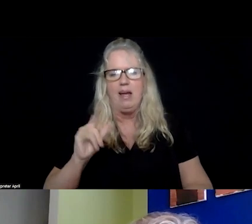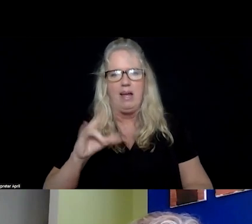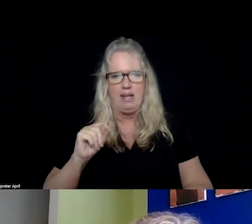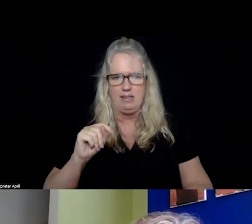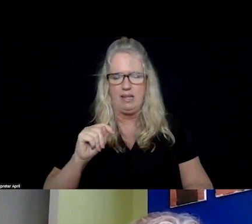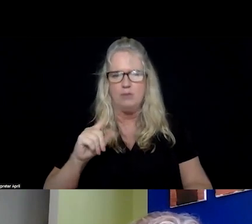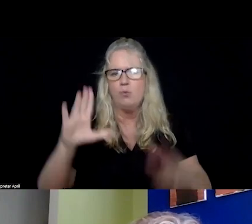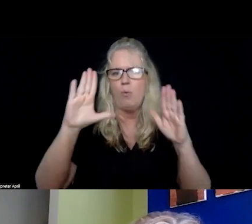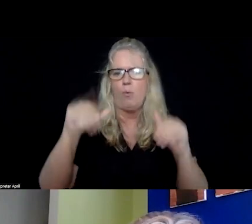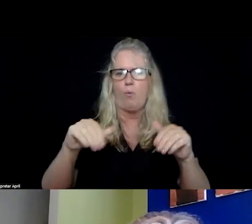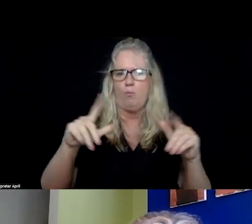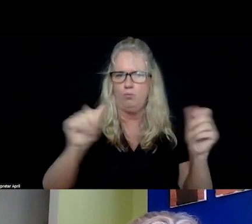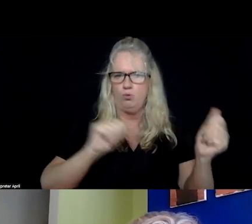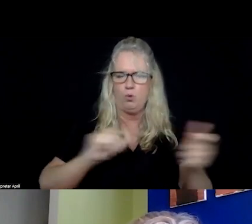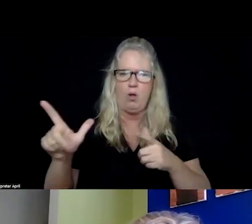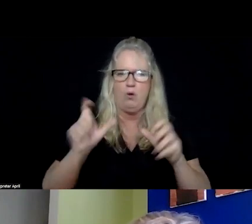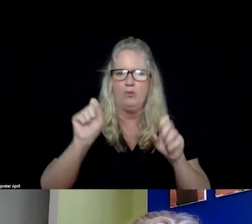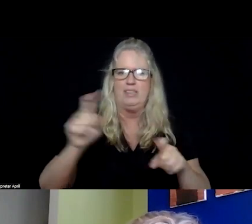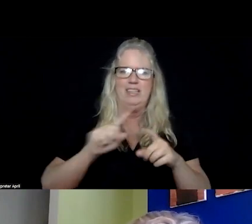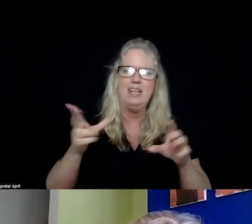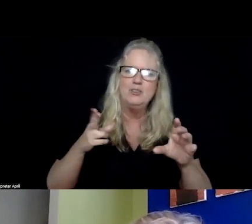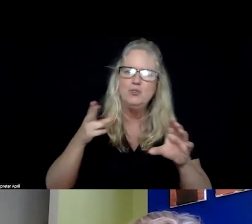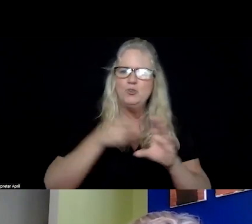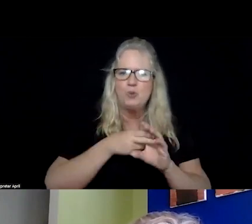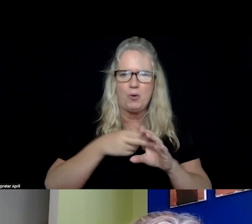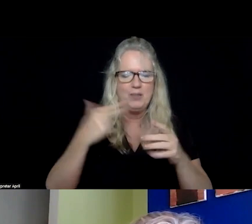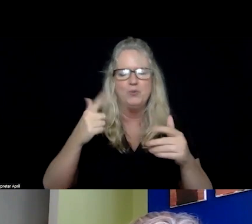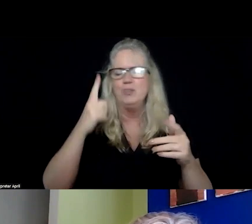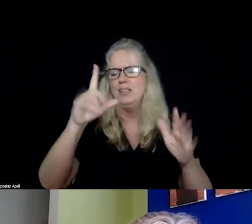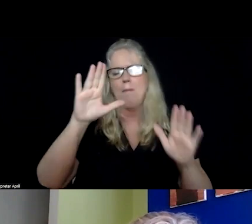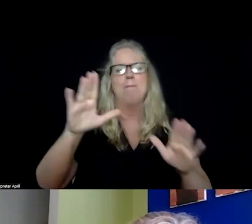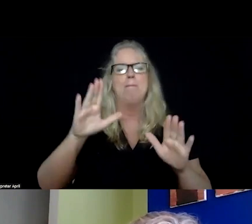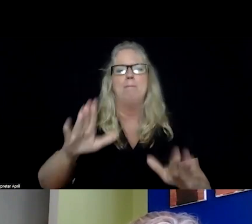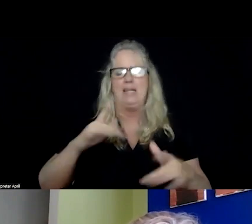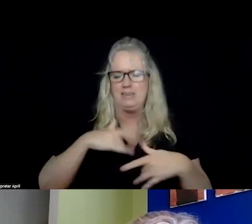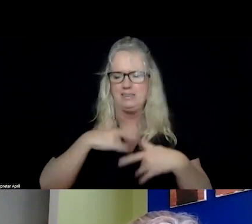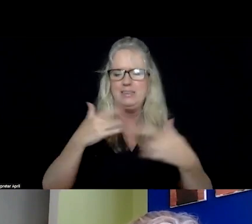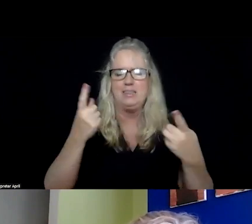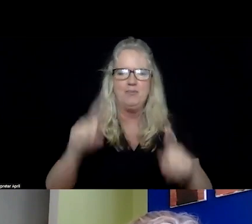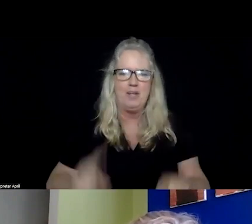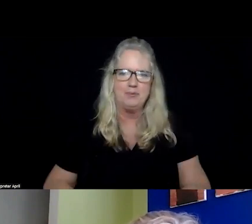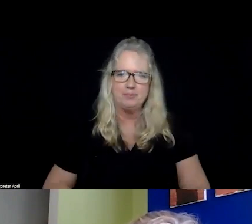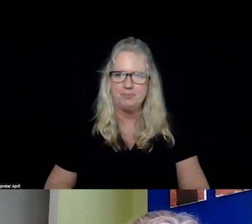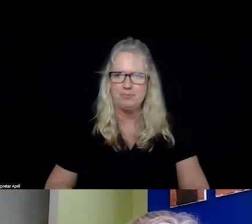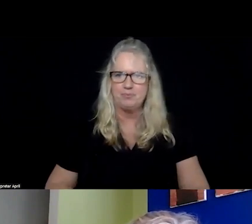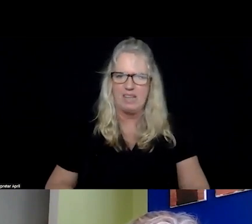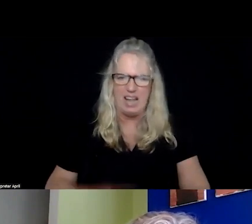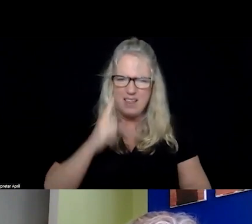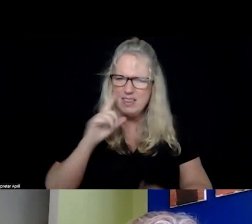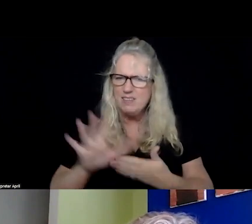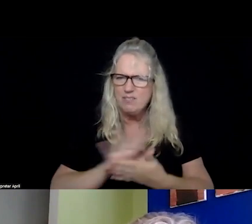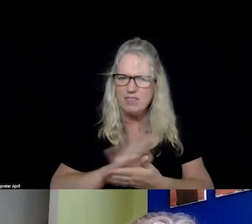all of you can join this amazing event. And I think there's a video, is that